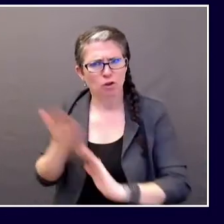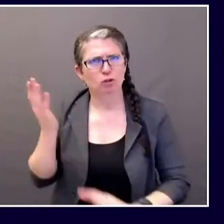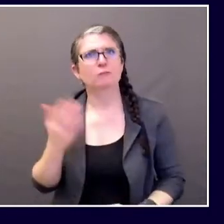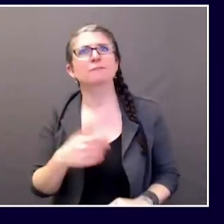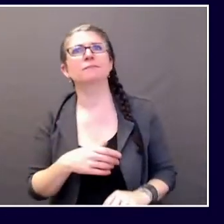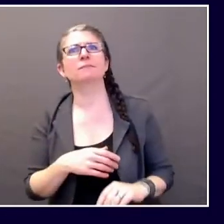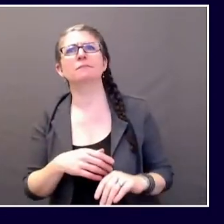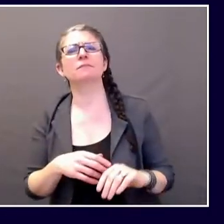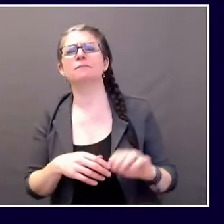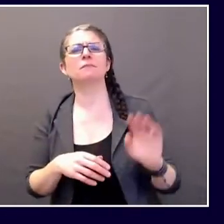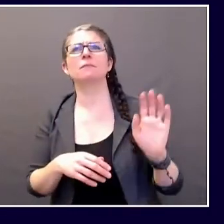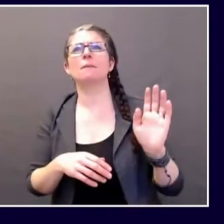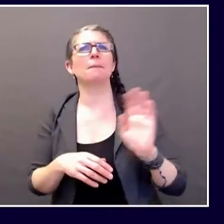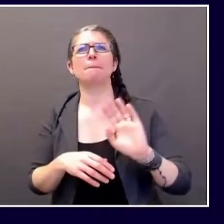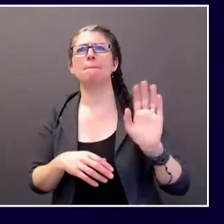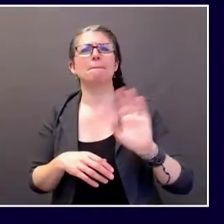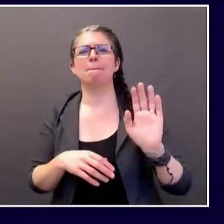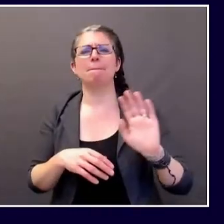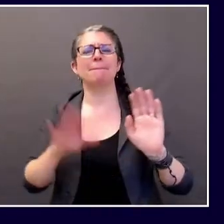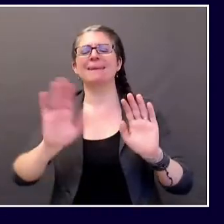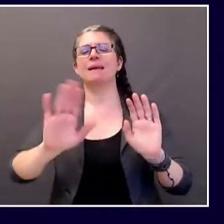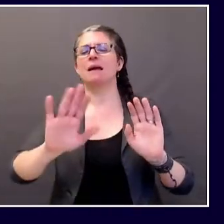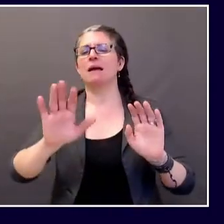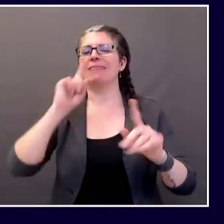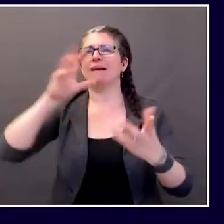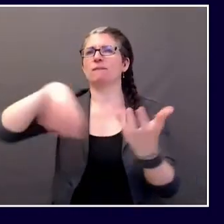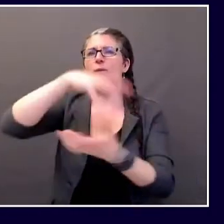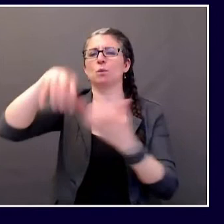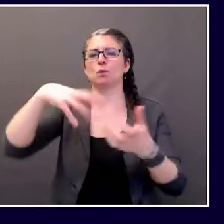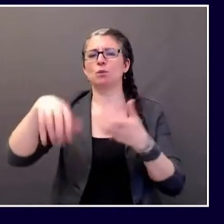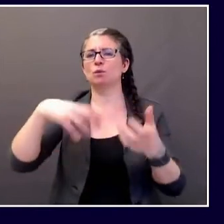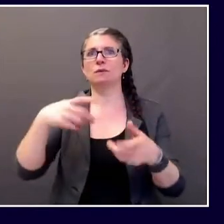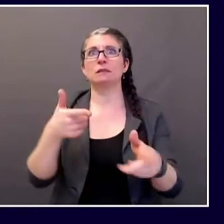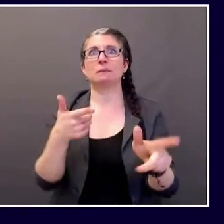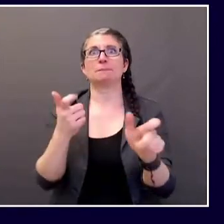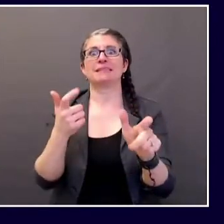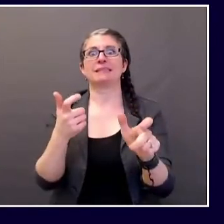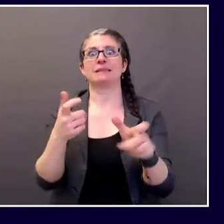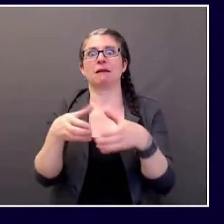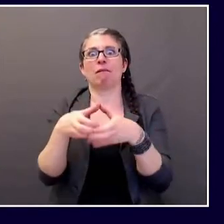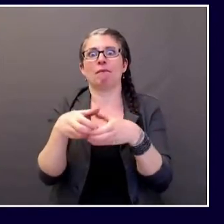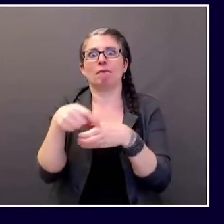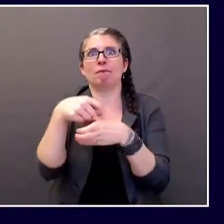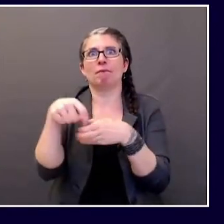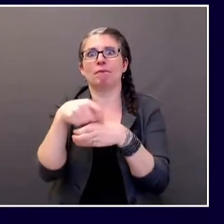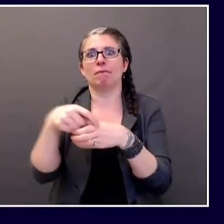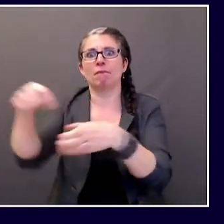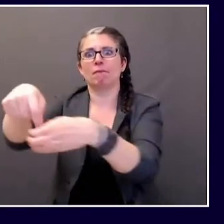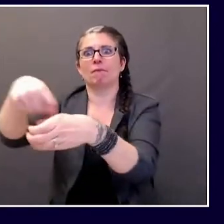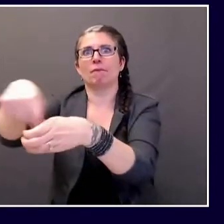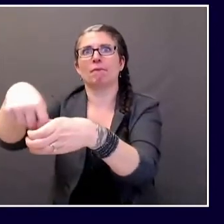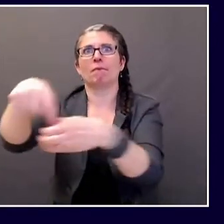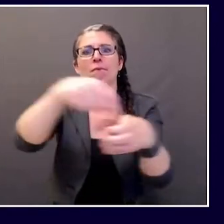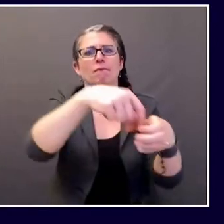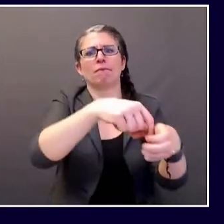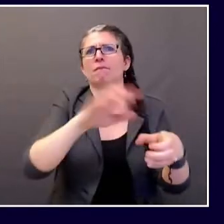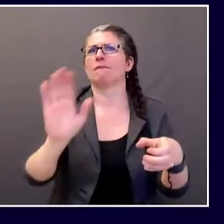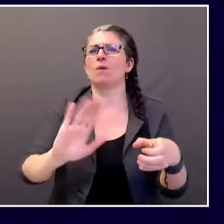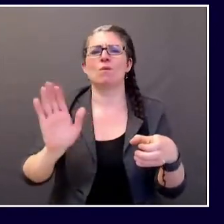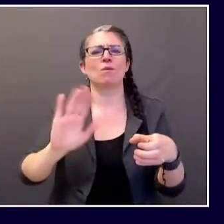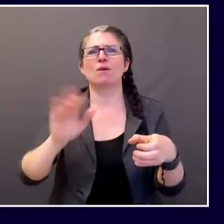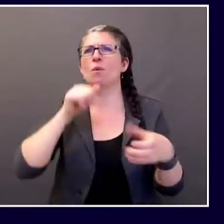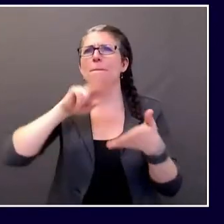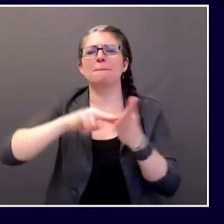talking about speed overall as a state. The more people that we can vaccinate every single day means that we are